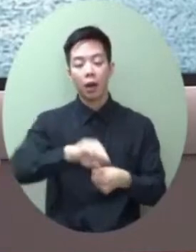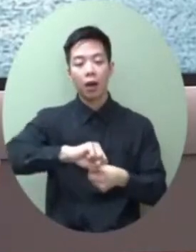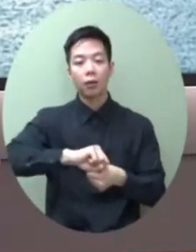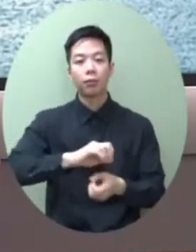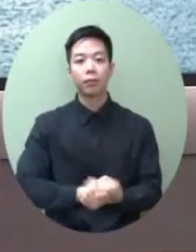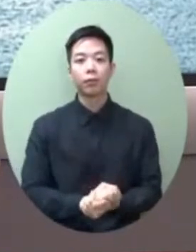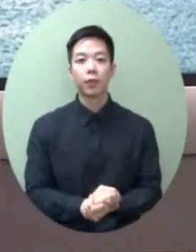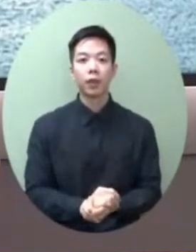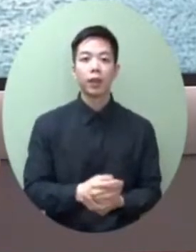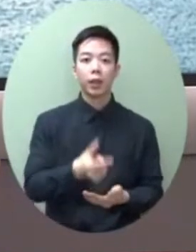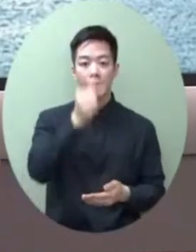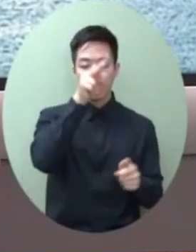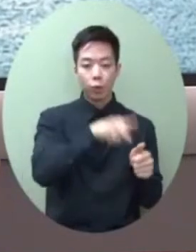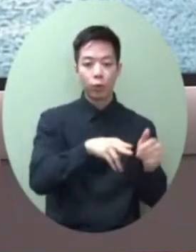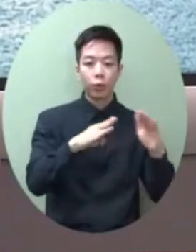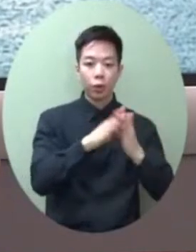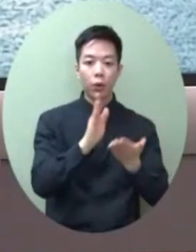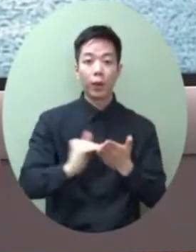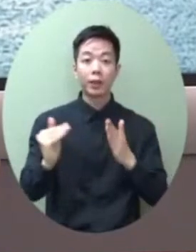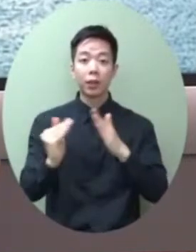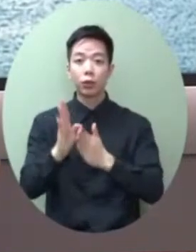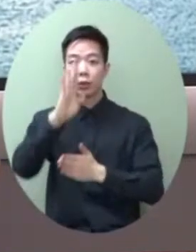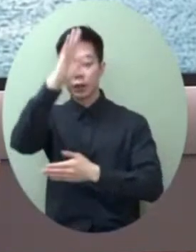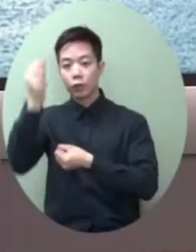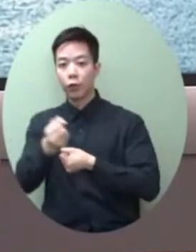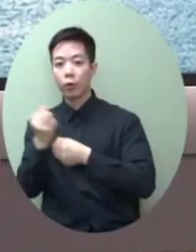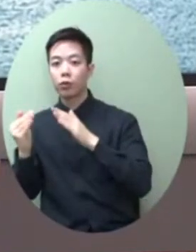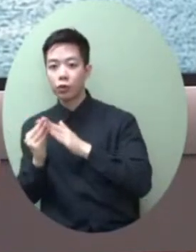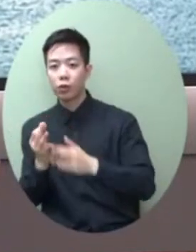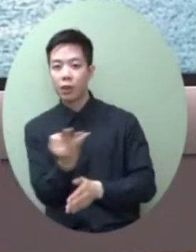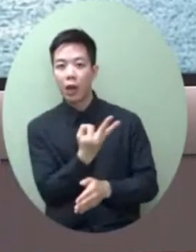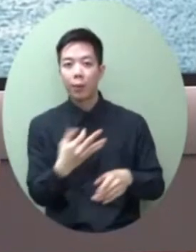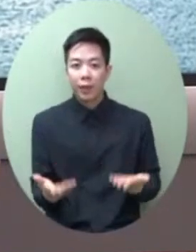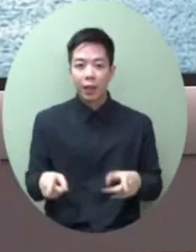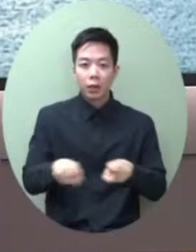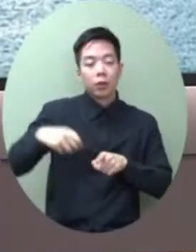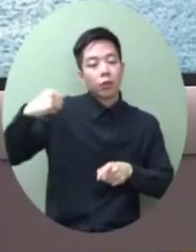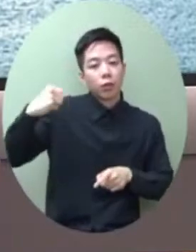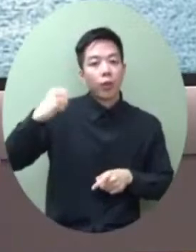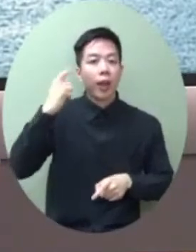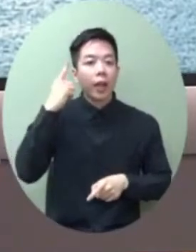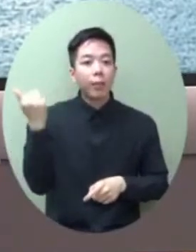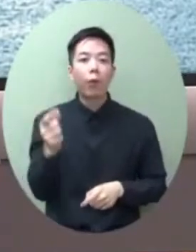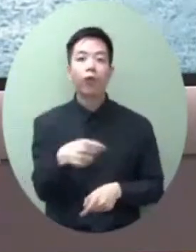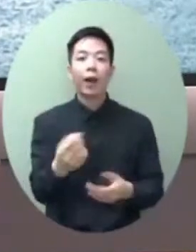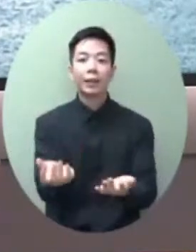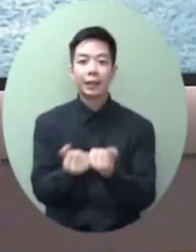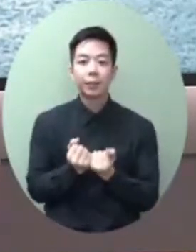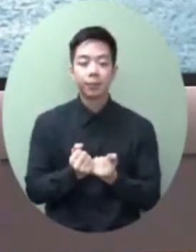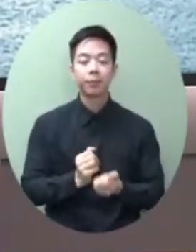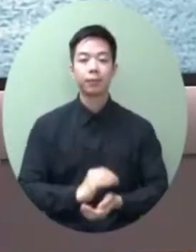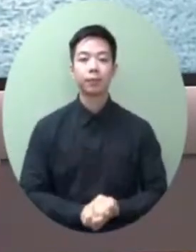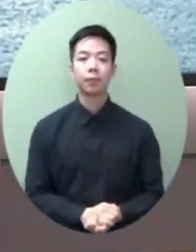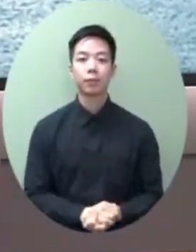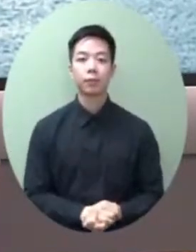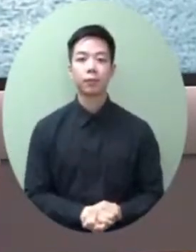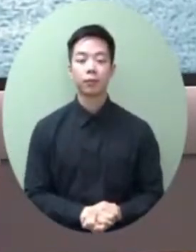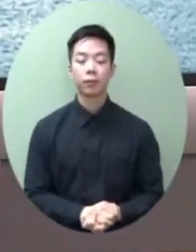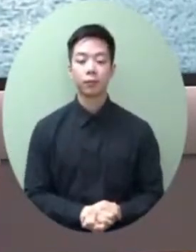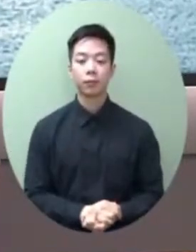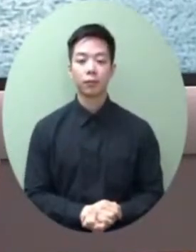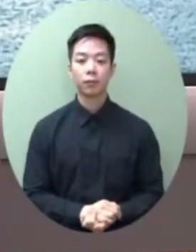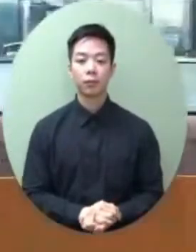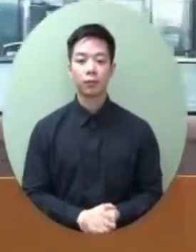patients. The HA and the DH and the FST are doing their utmost in order to arrange patient